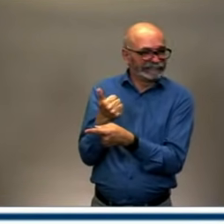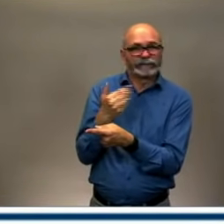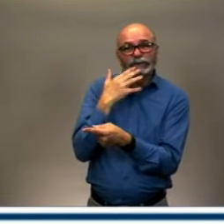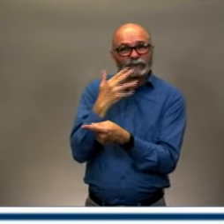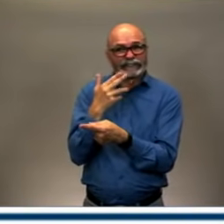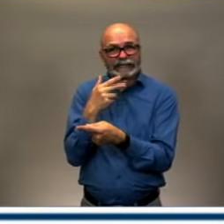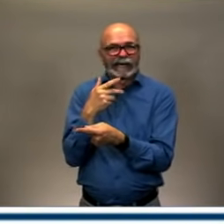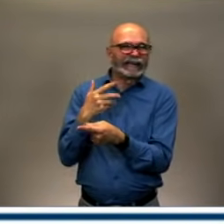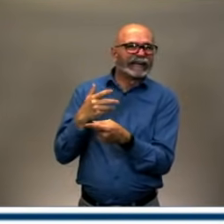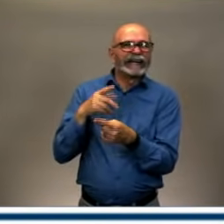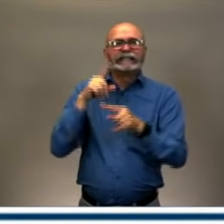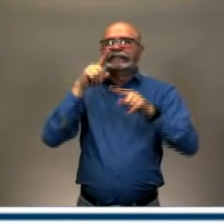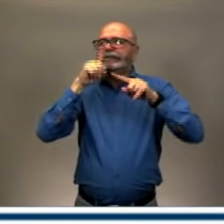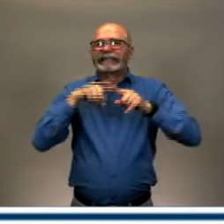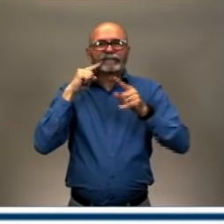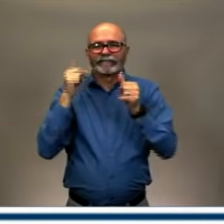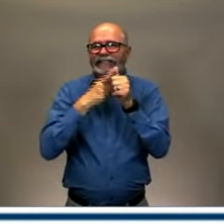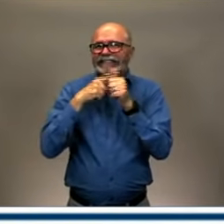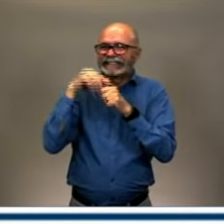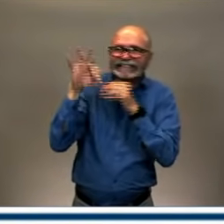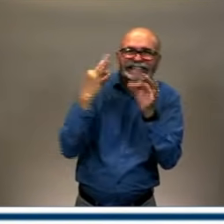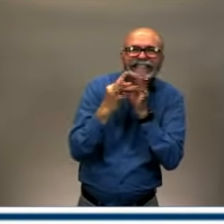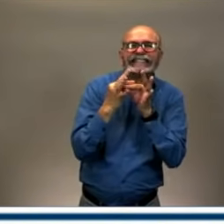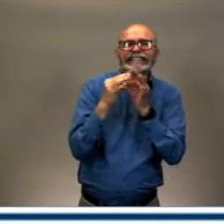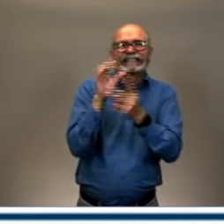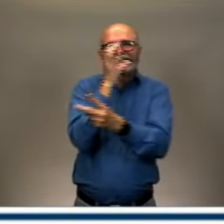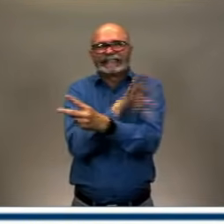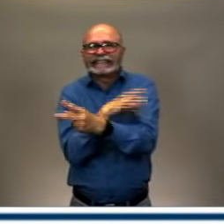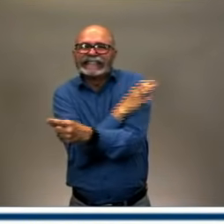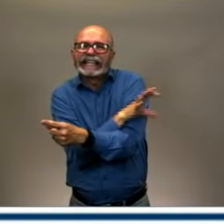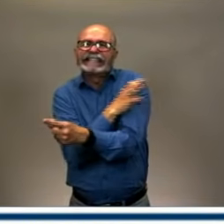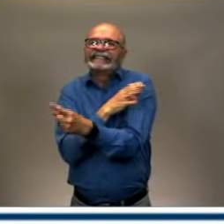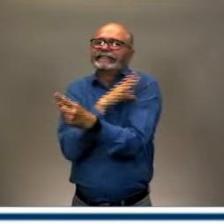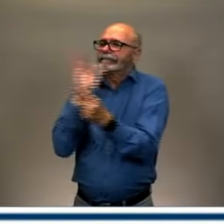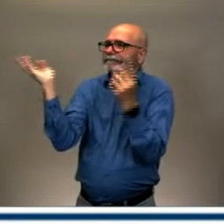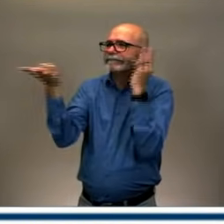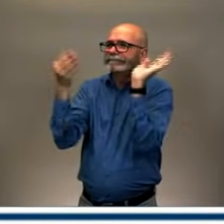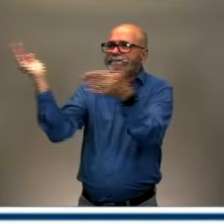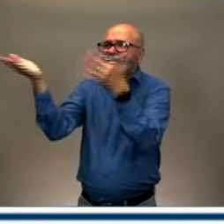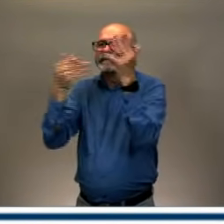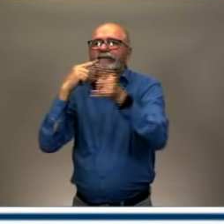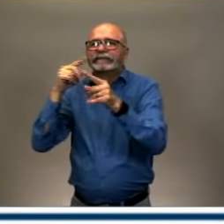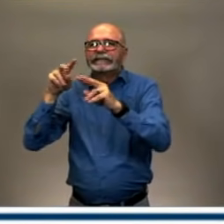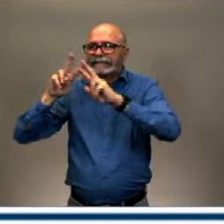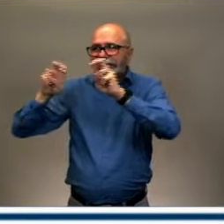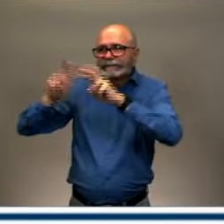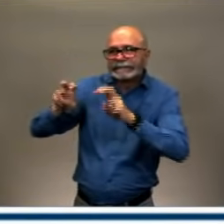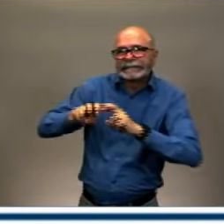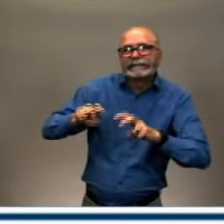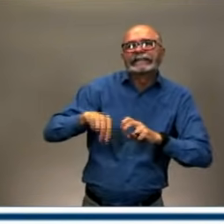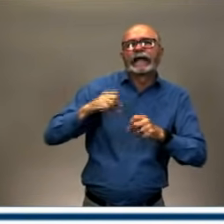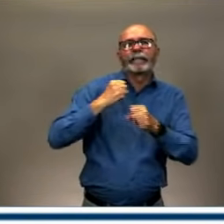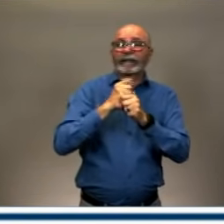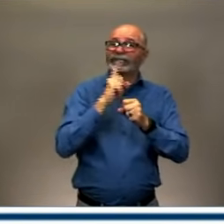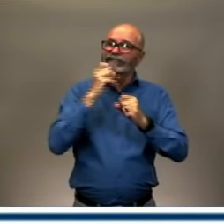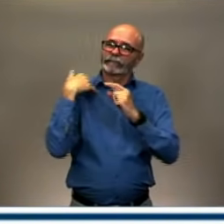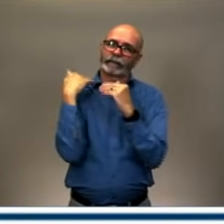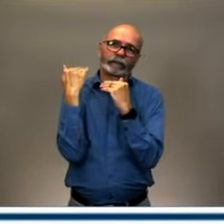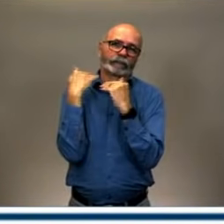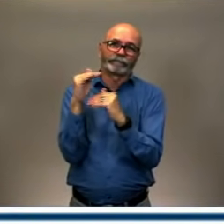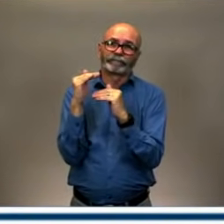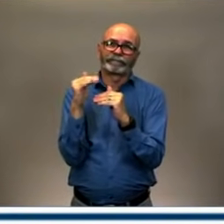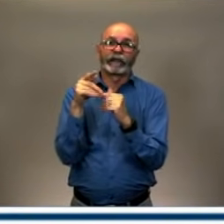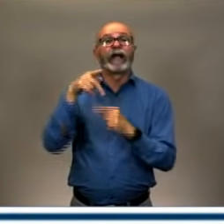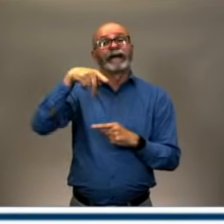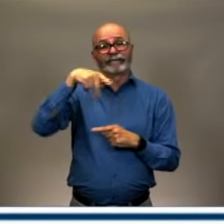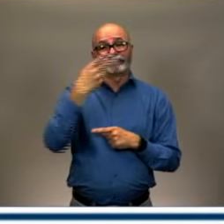or clinical trials that are at this point in time limited in time. For instance, we know with Pfizer that it's highly